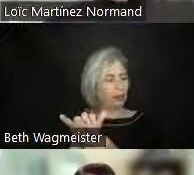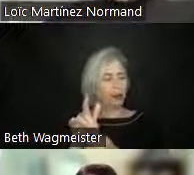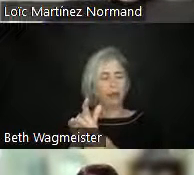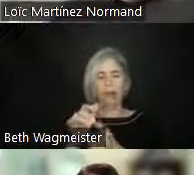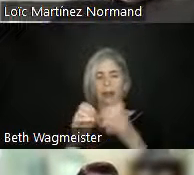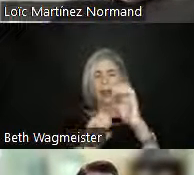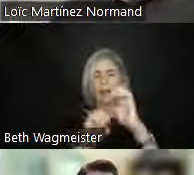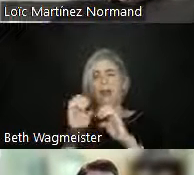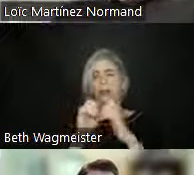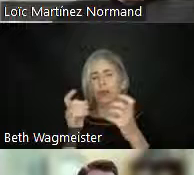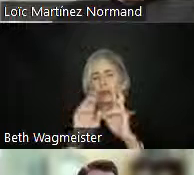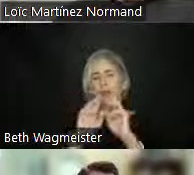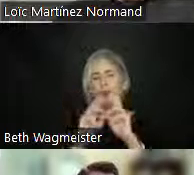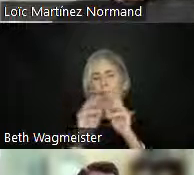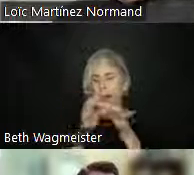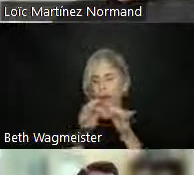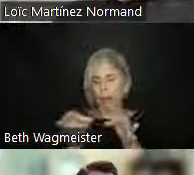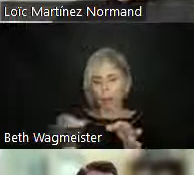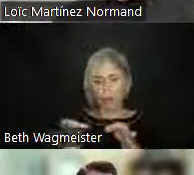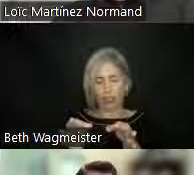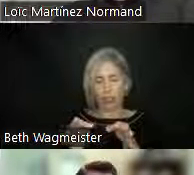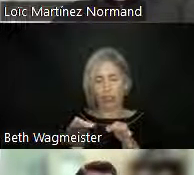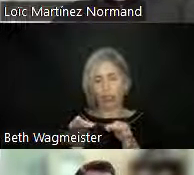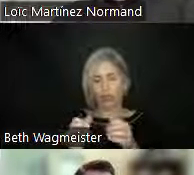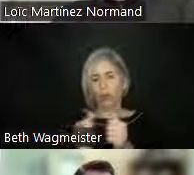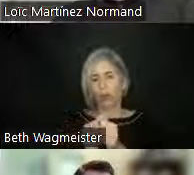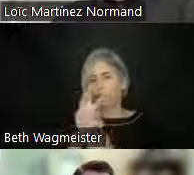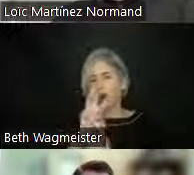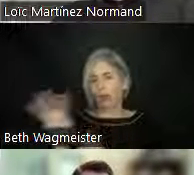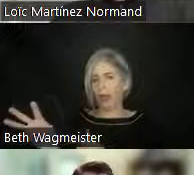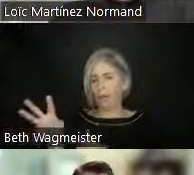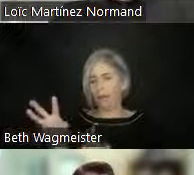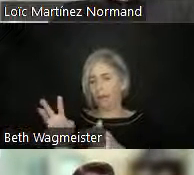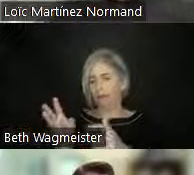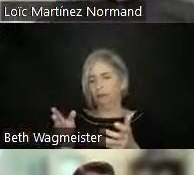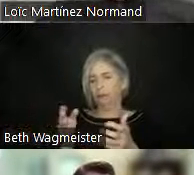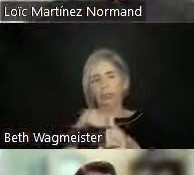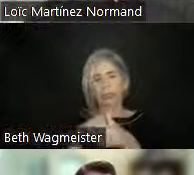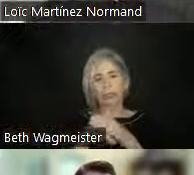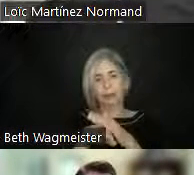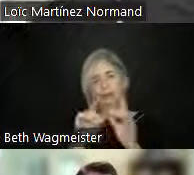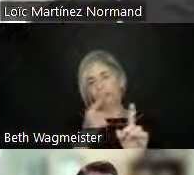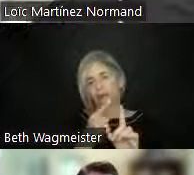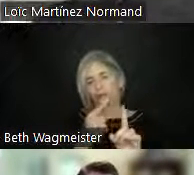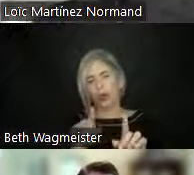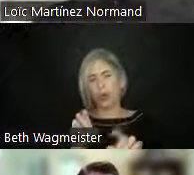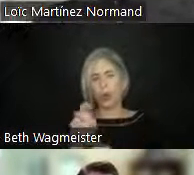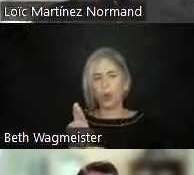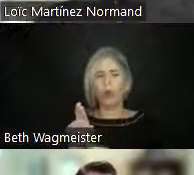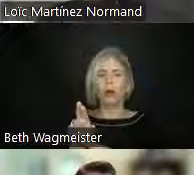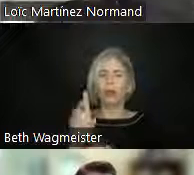evaluation and reporting language initiative under the Web Accessibility Initiative, nor to the EM reporting